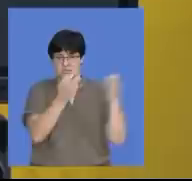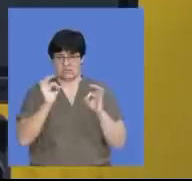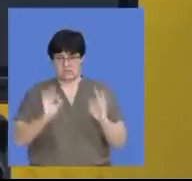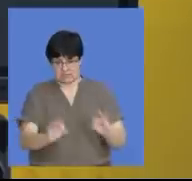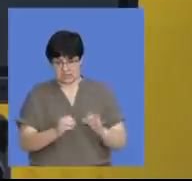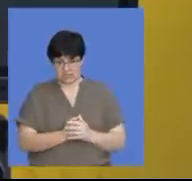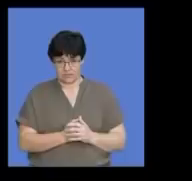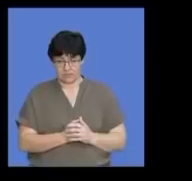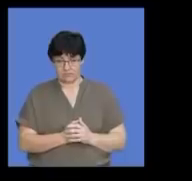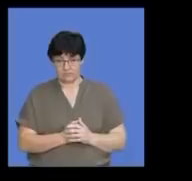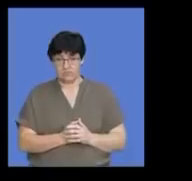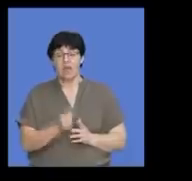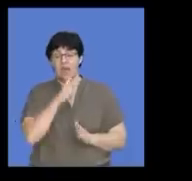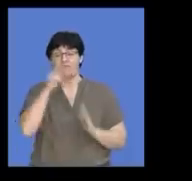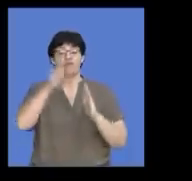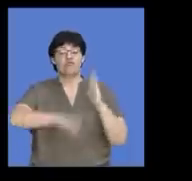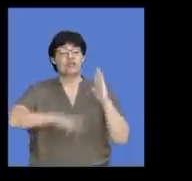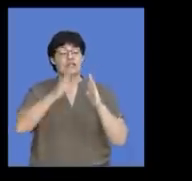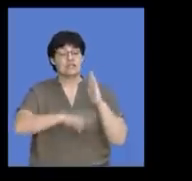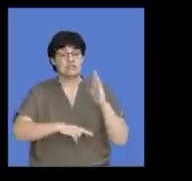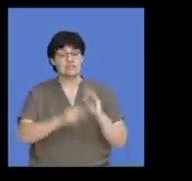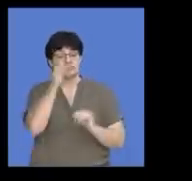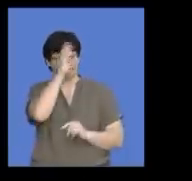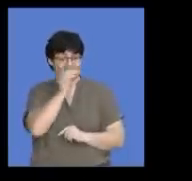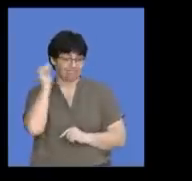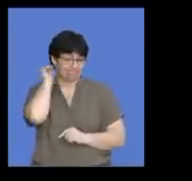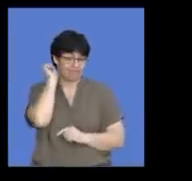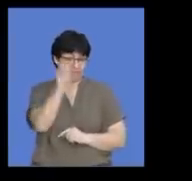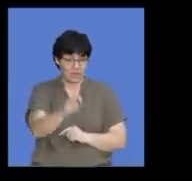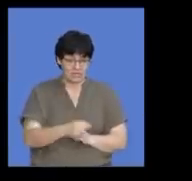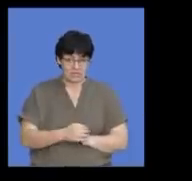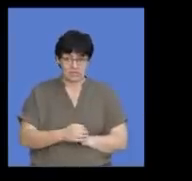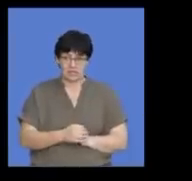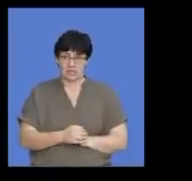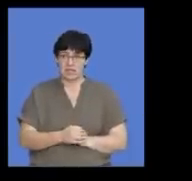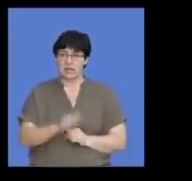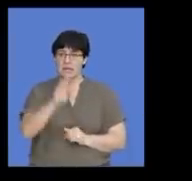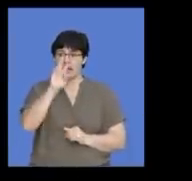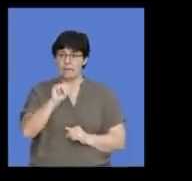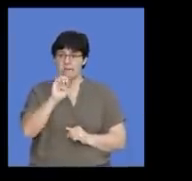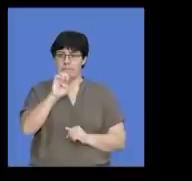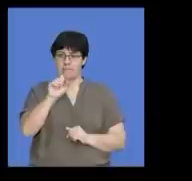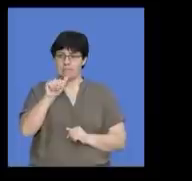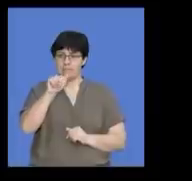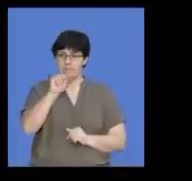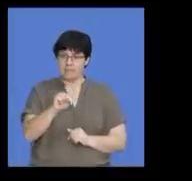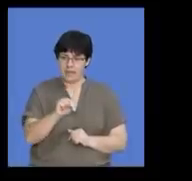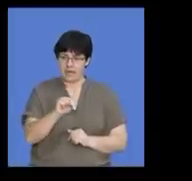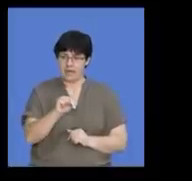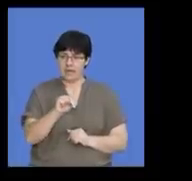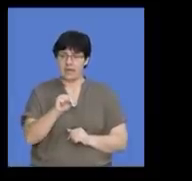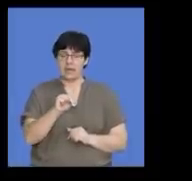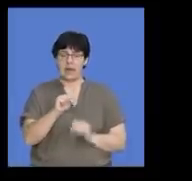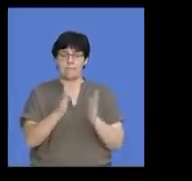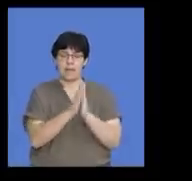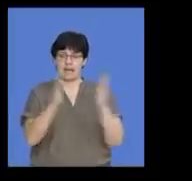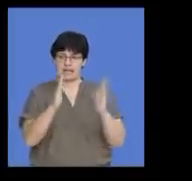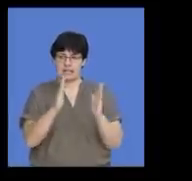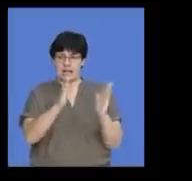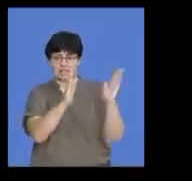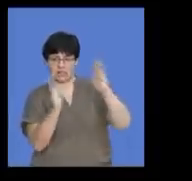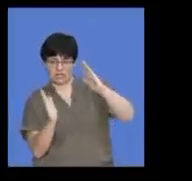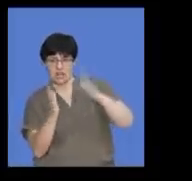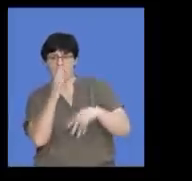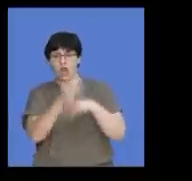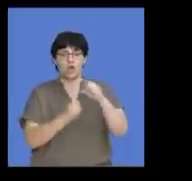calculation. And when you're reading, note the following. The mean magnetic declination represents the year of the map in which